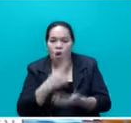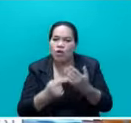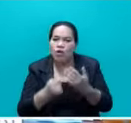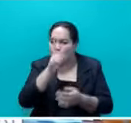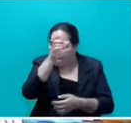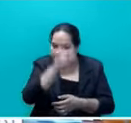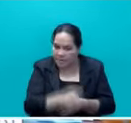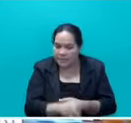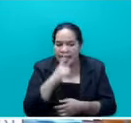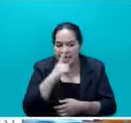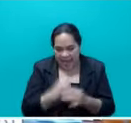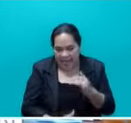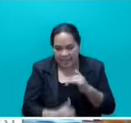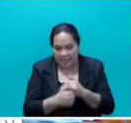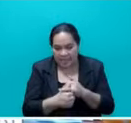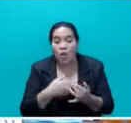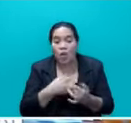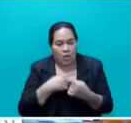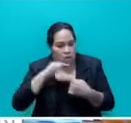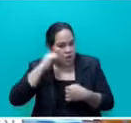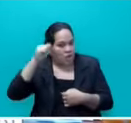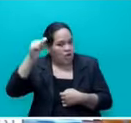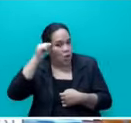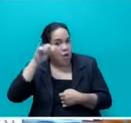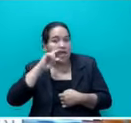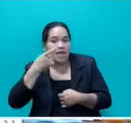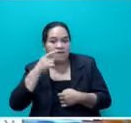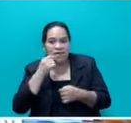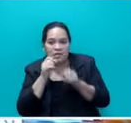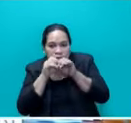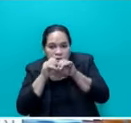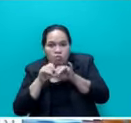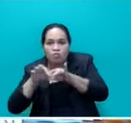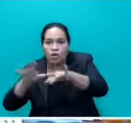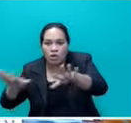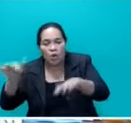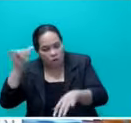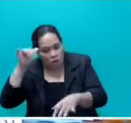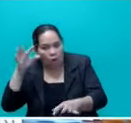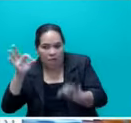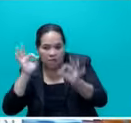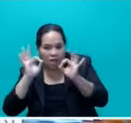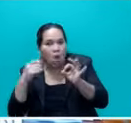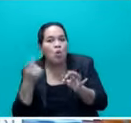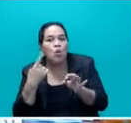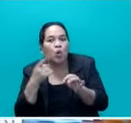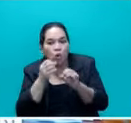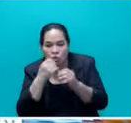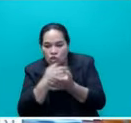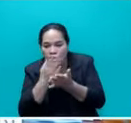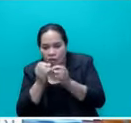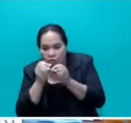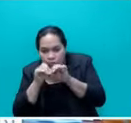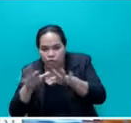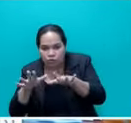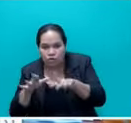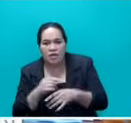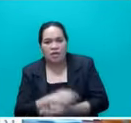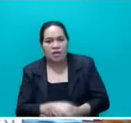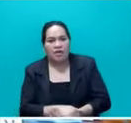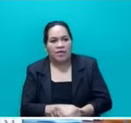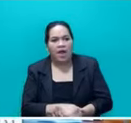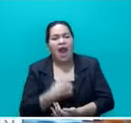access that. And we will know if that information is leaked from that agency, we'll know exactly who leaked it. Because we have to, and I know